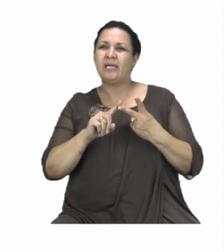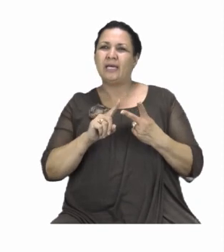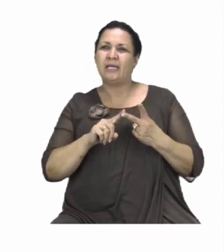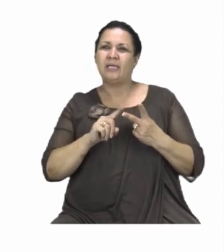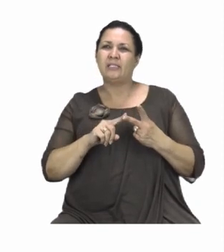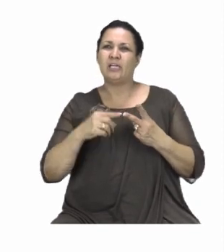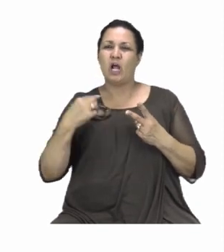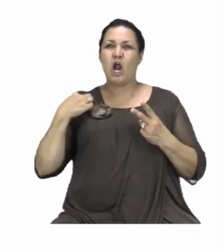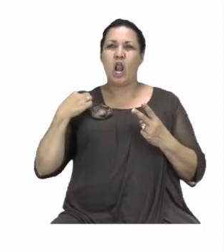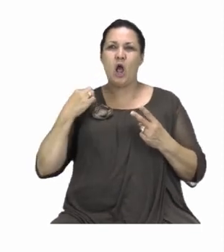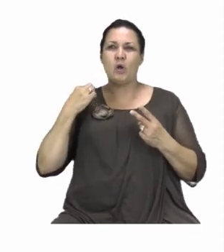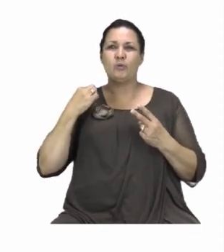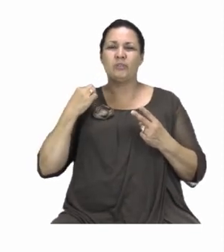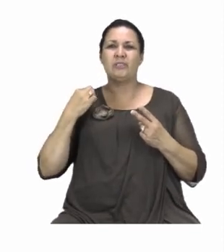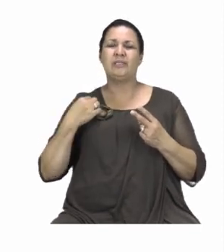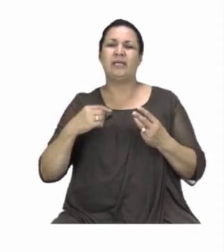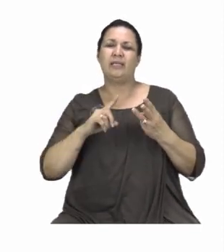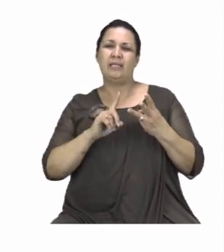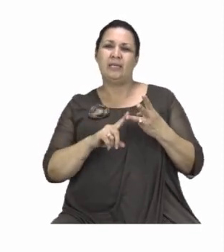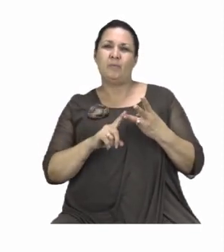clothes, and